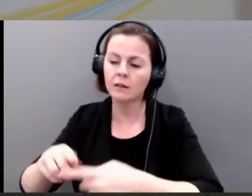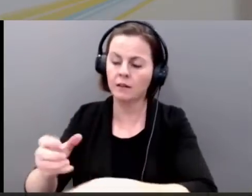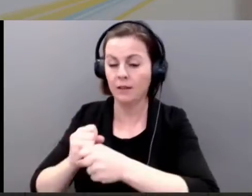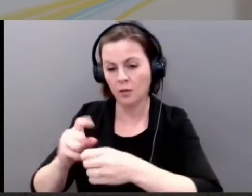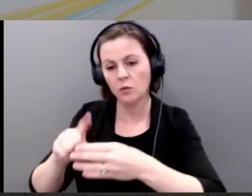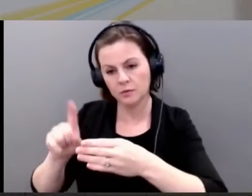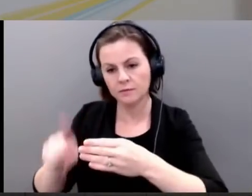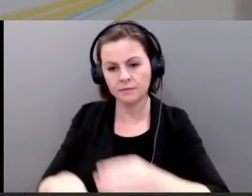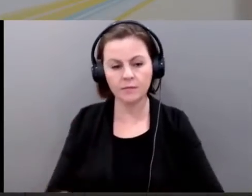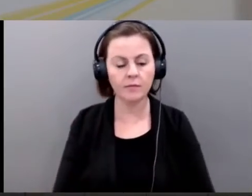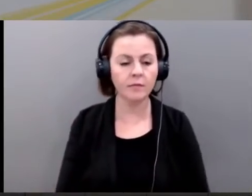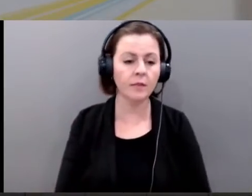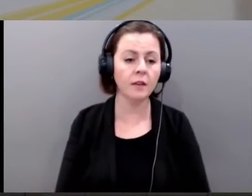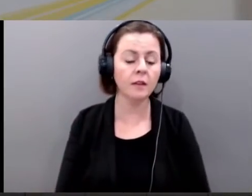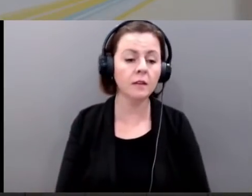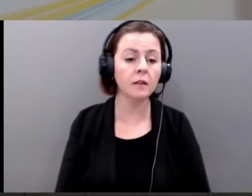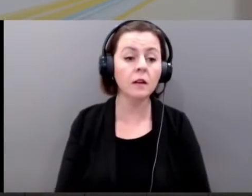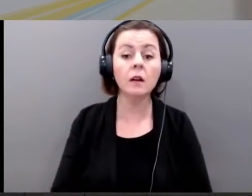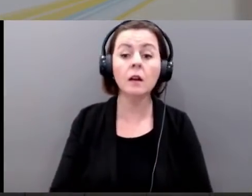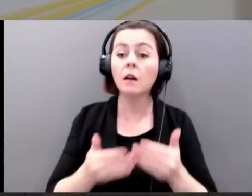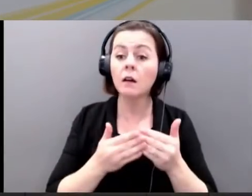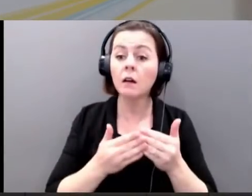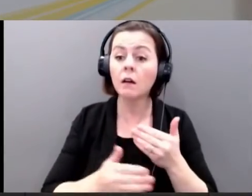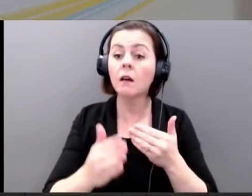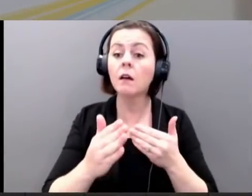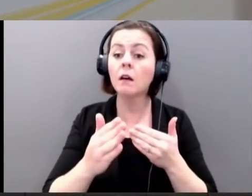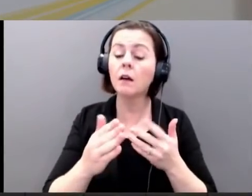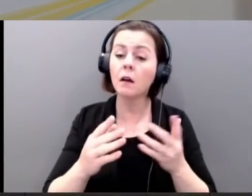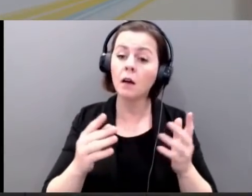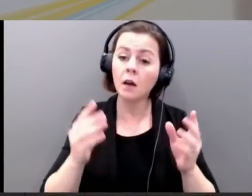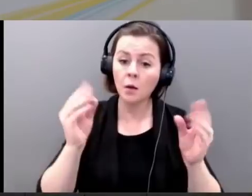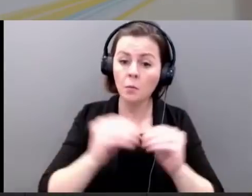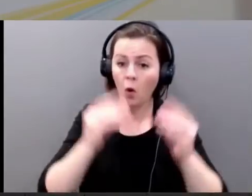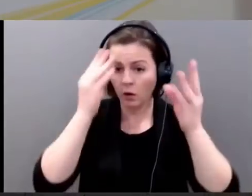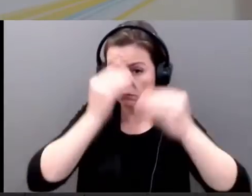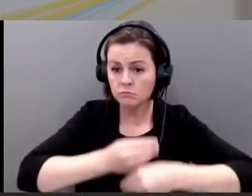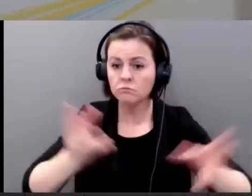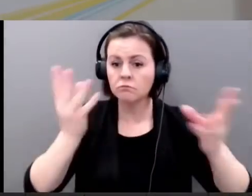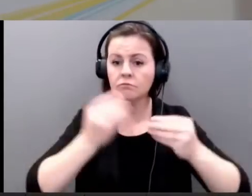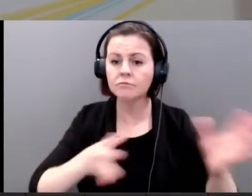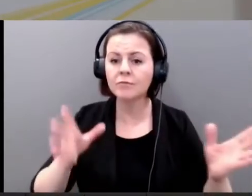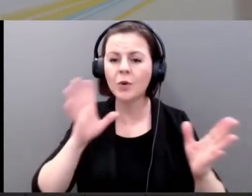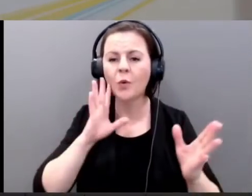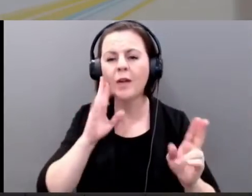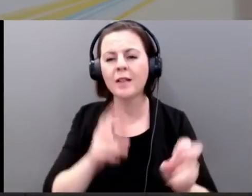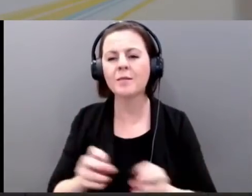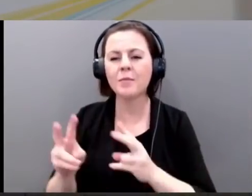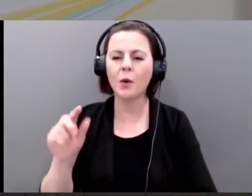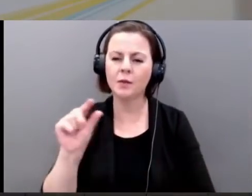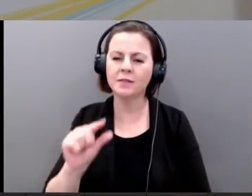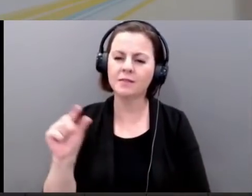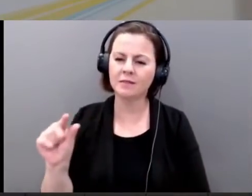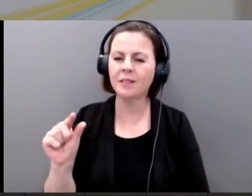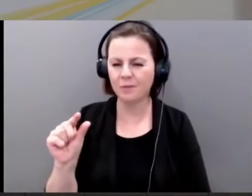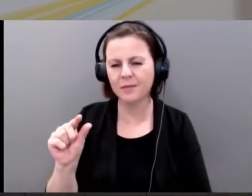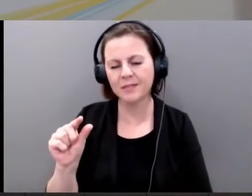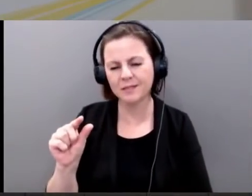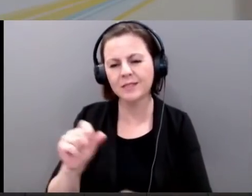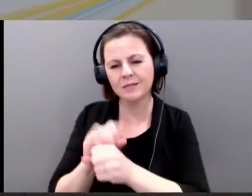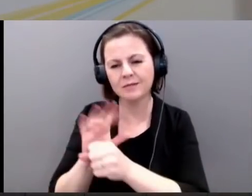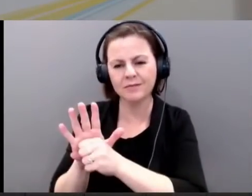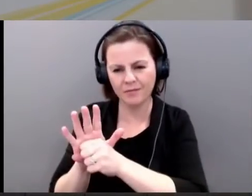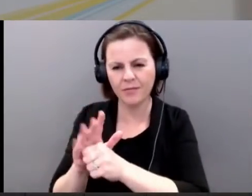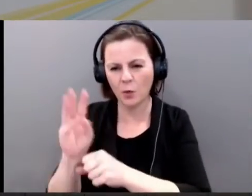Any additional public notifications will be posted on the provincial website and on government social media platforms. Given